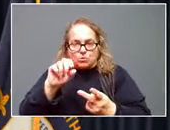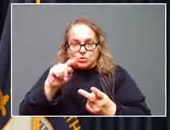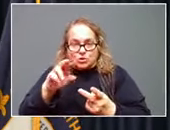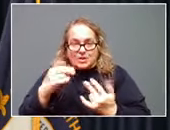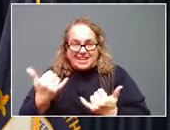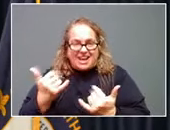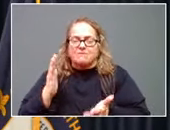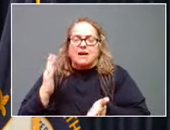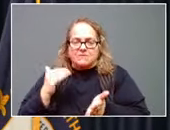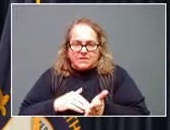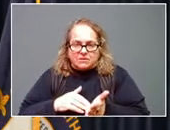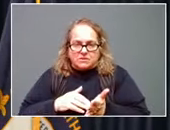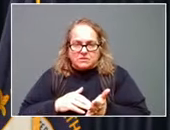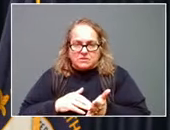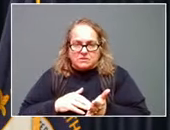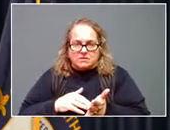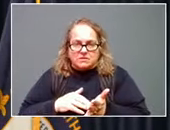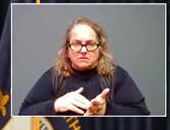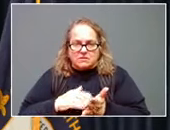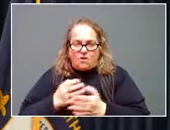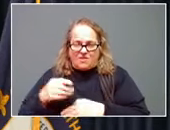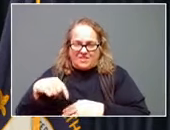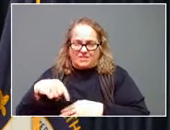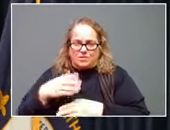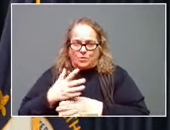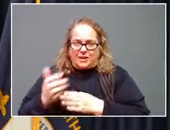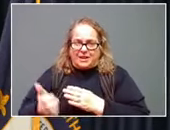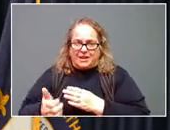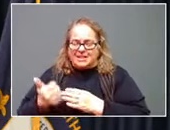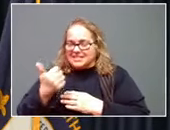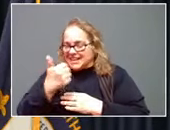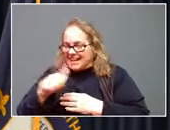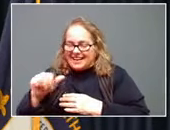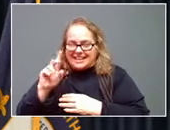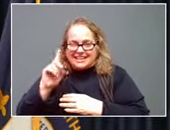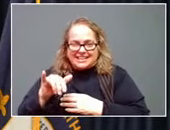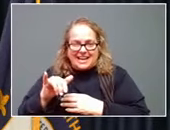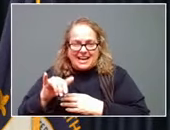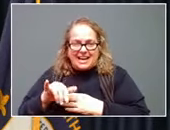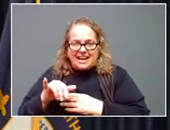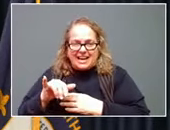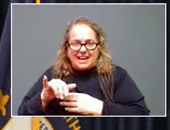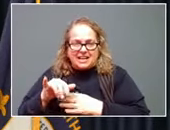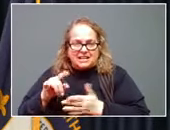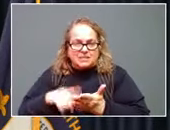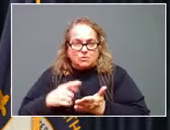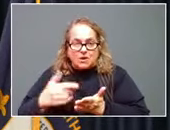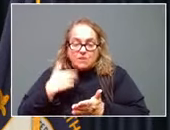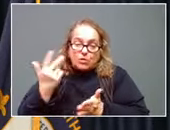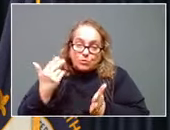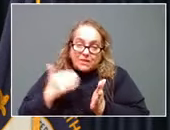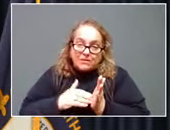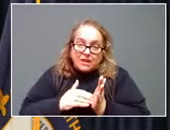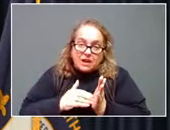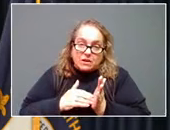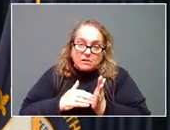5,000 over this weekend on any given day, right? Sometimes you have 3,000,